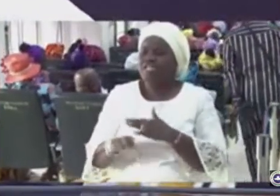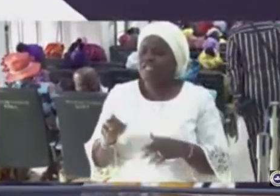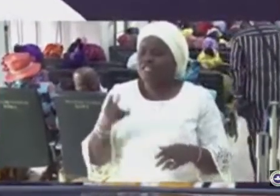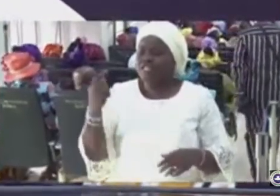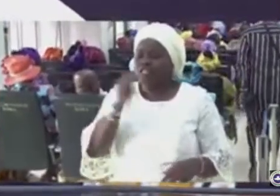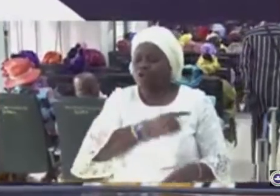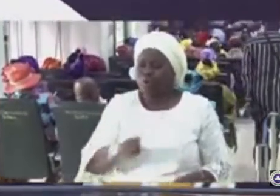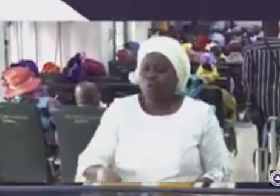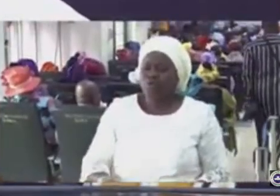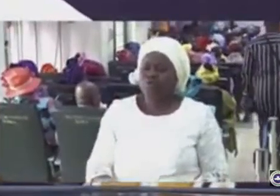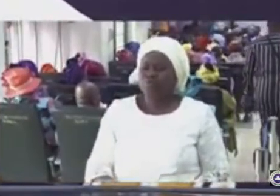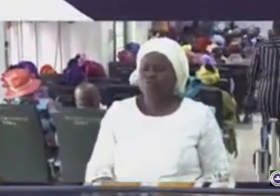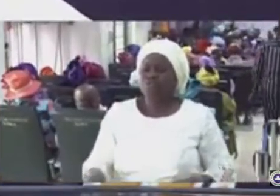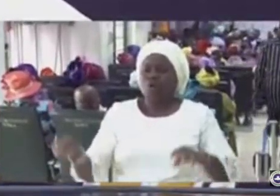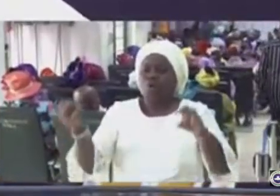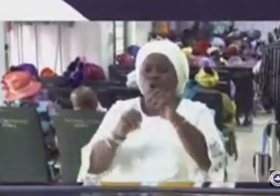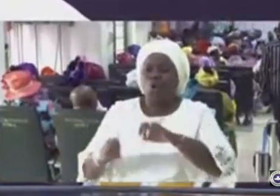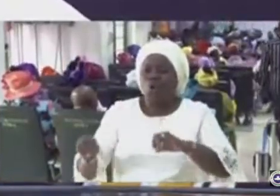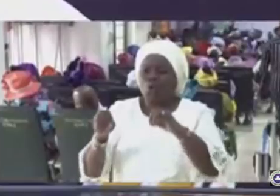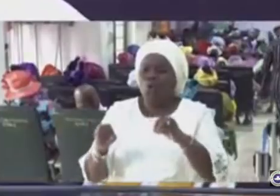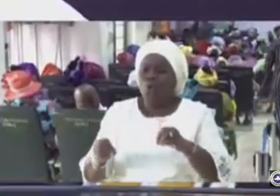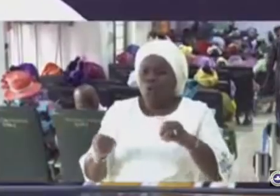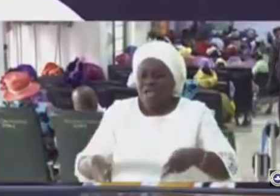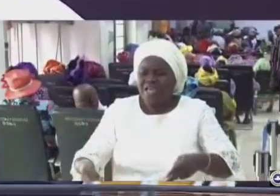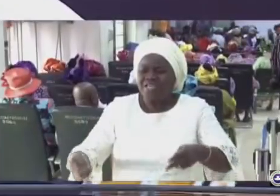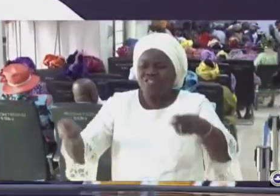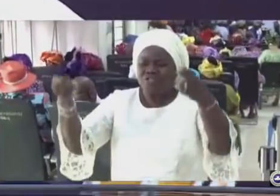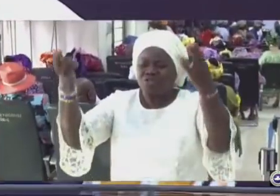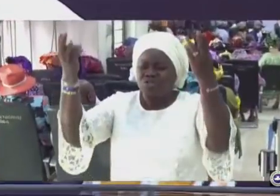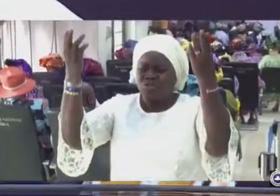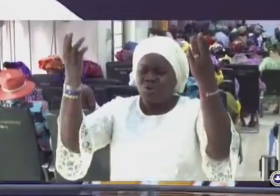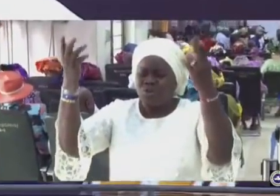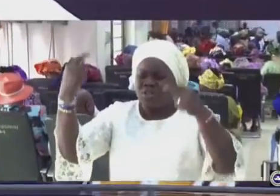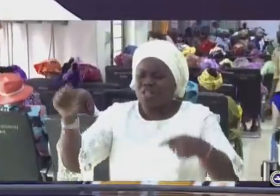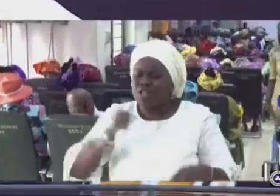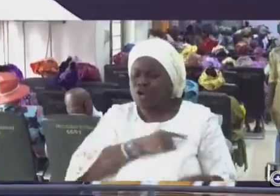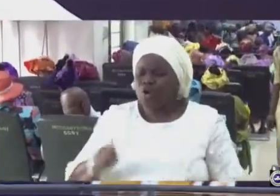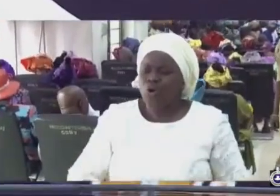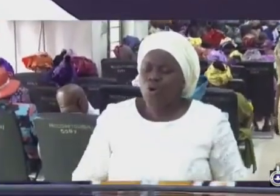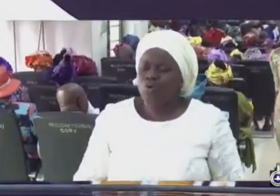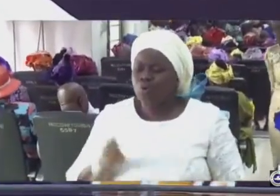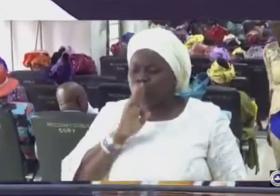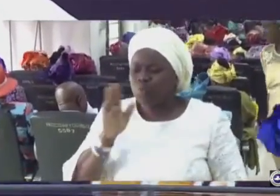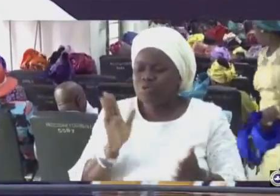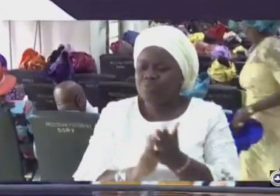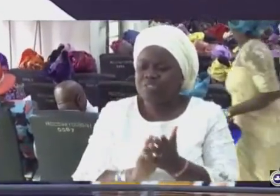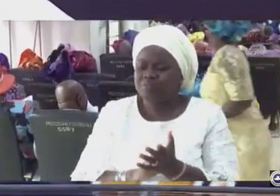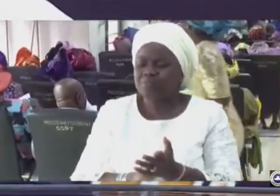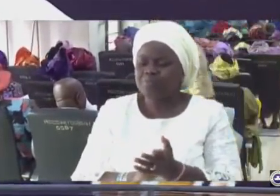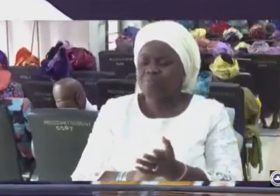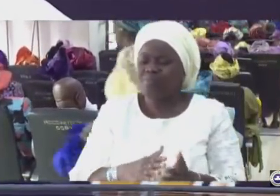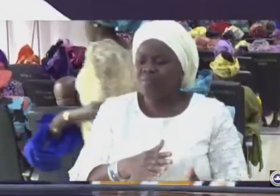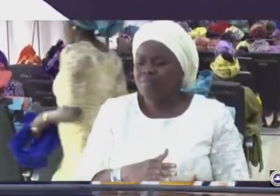Oh, magnify the Lord with me, and let us exalt his name